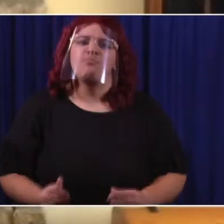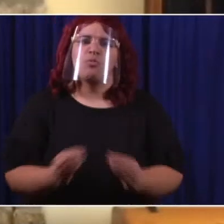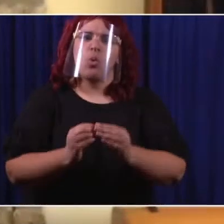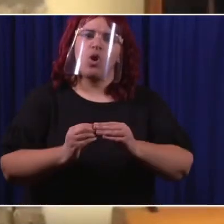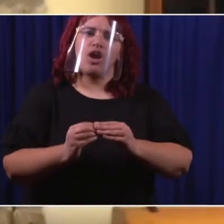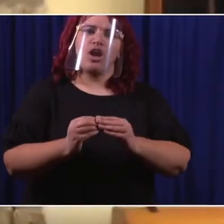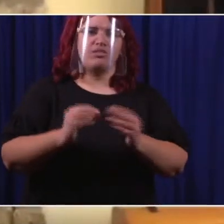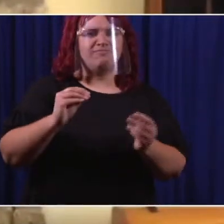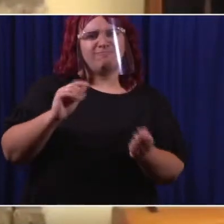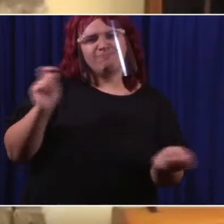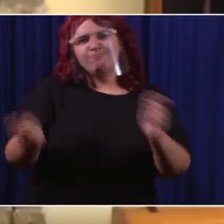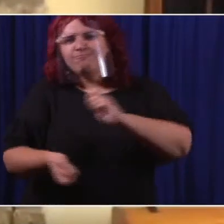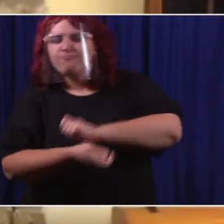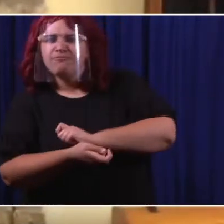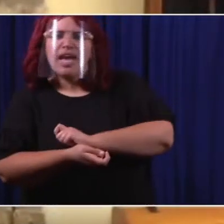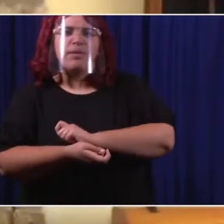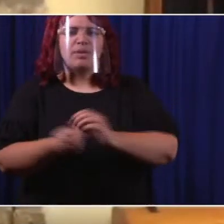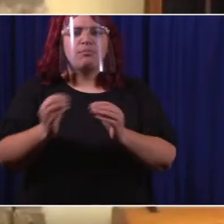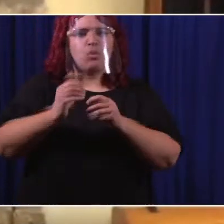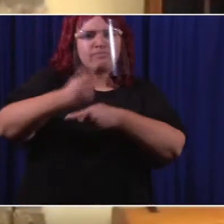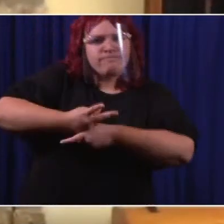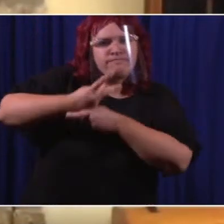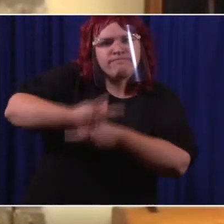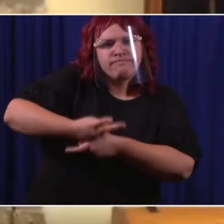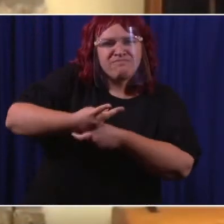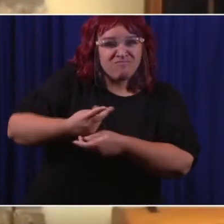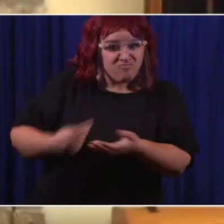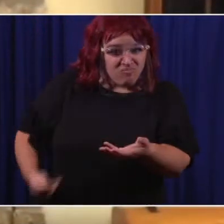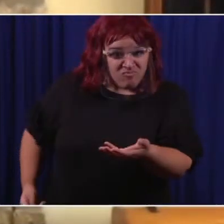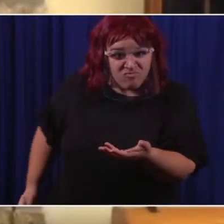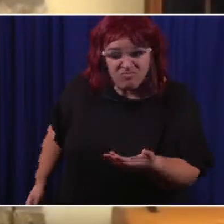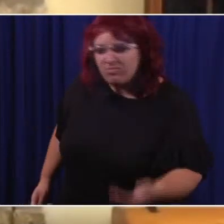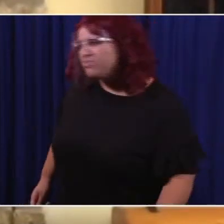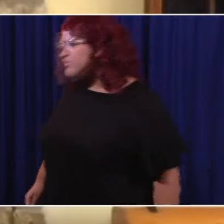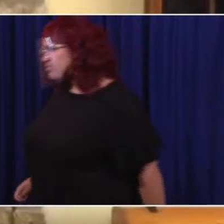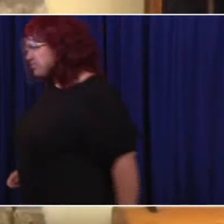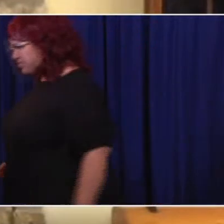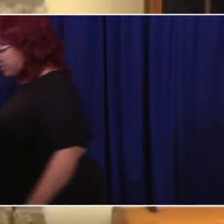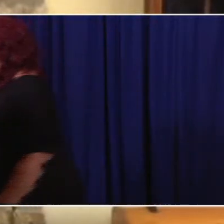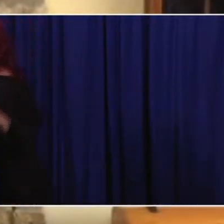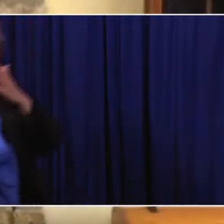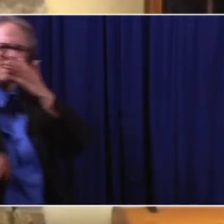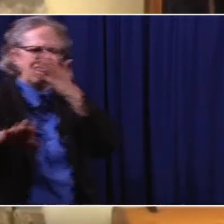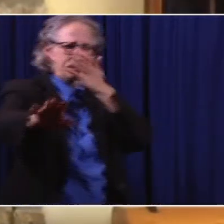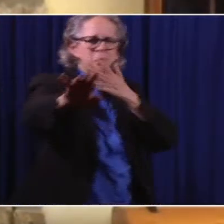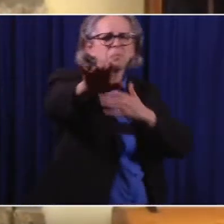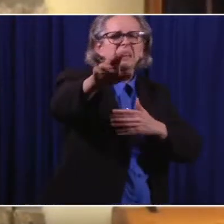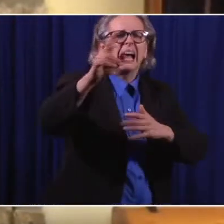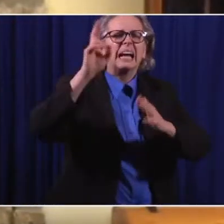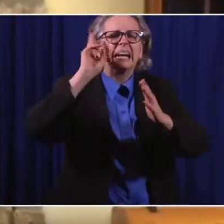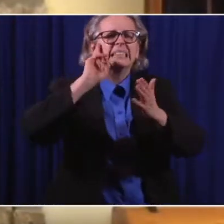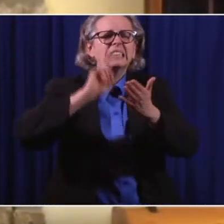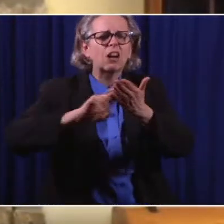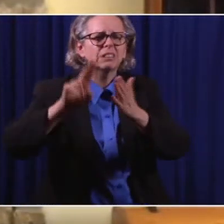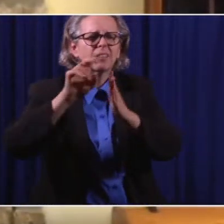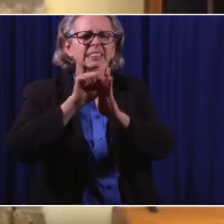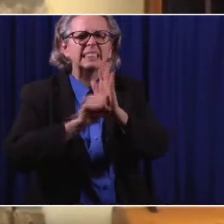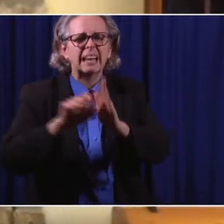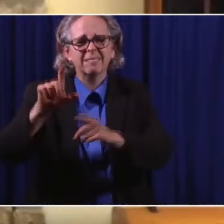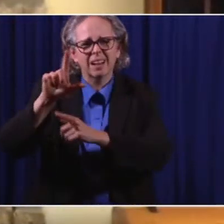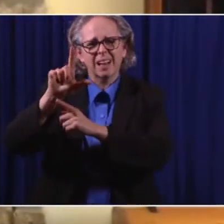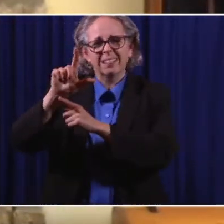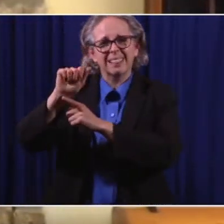Well, Secretary of State's on it. Frank LaRosa is on this. He lives and breathes it every day. So I don't have